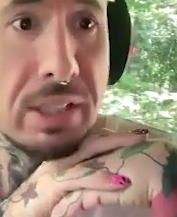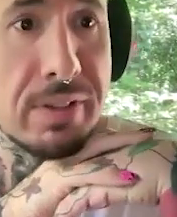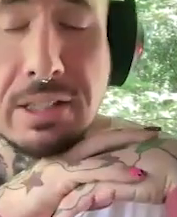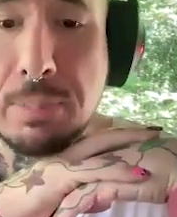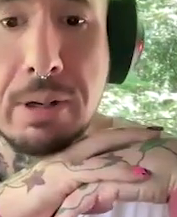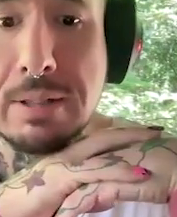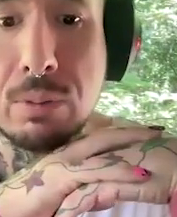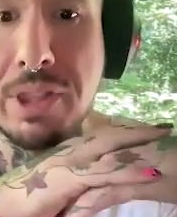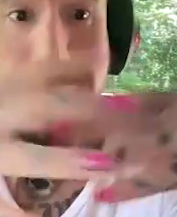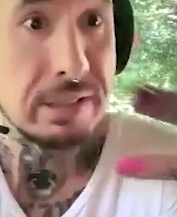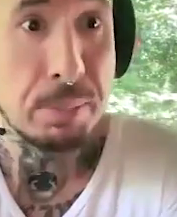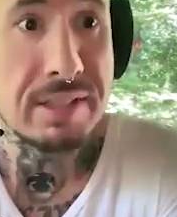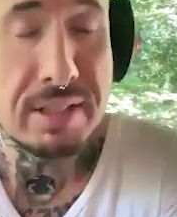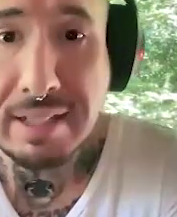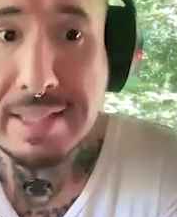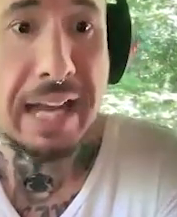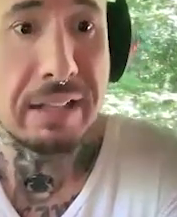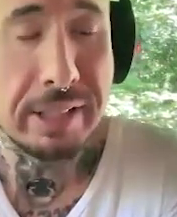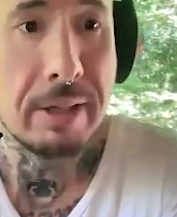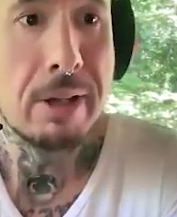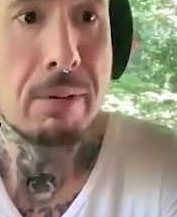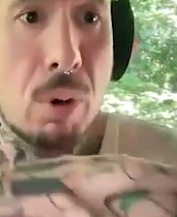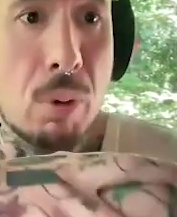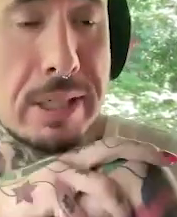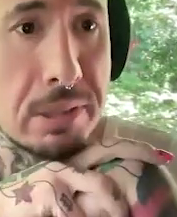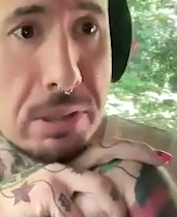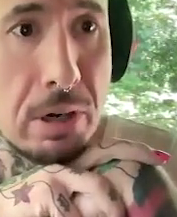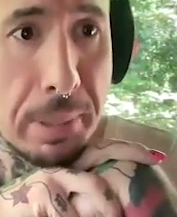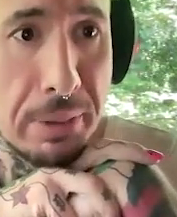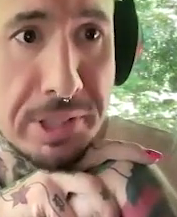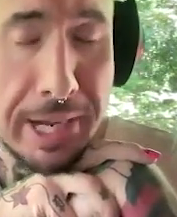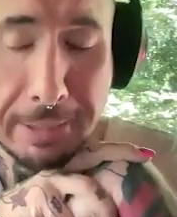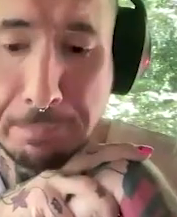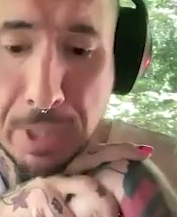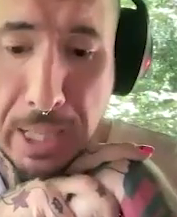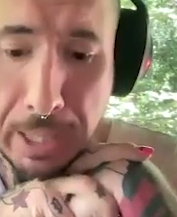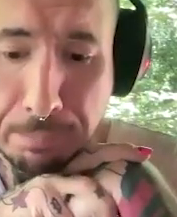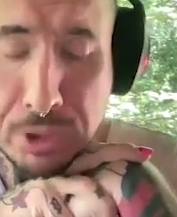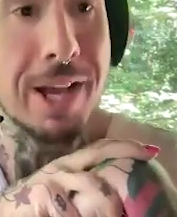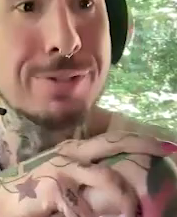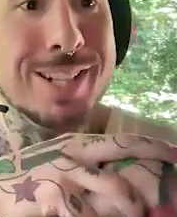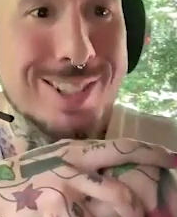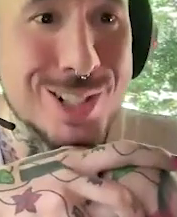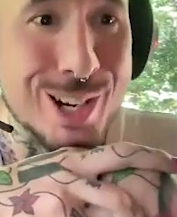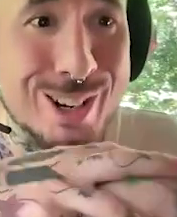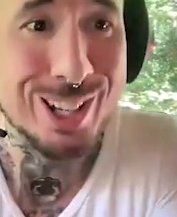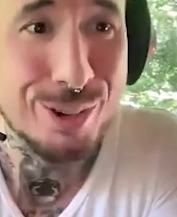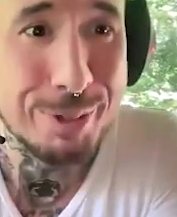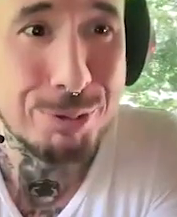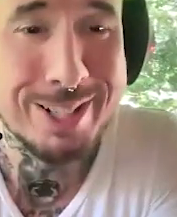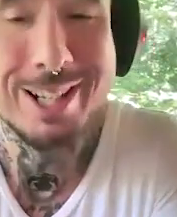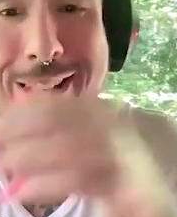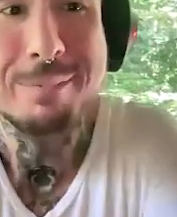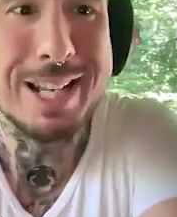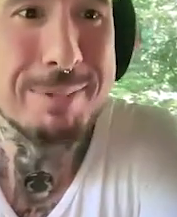direct lived and living experience with experiencing exactly what we're here to talk about today. So as Vanessa shared,